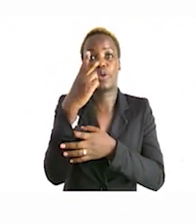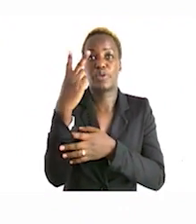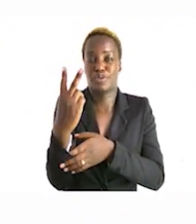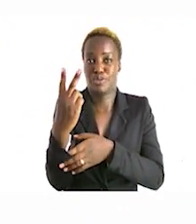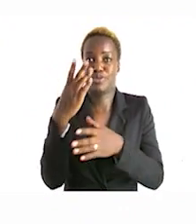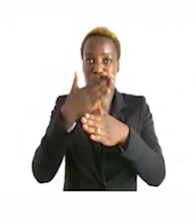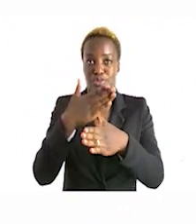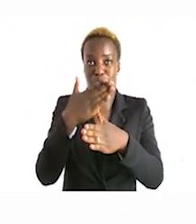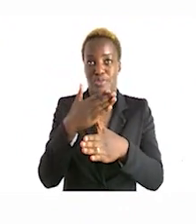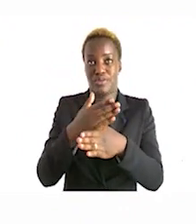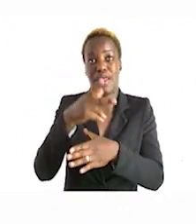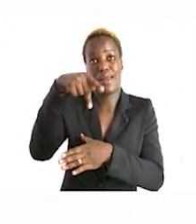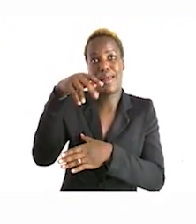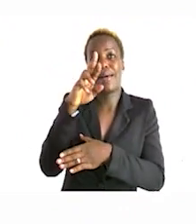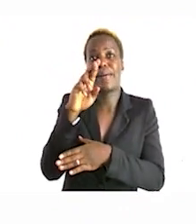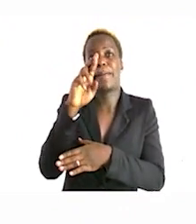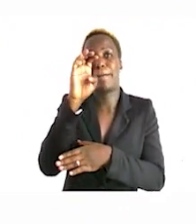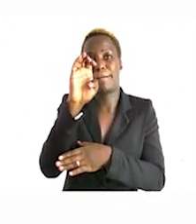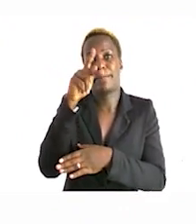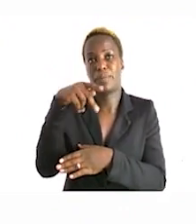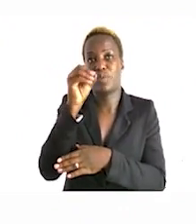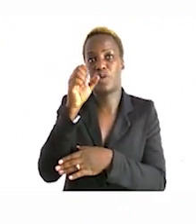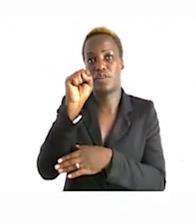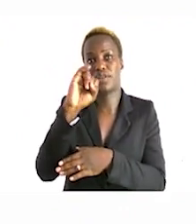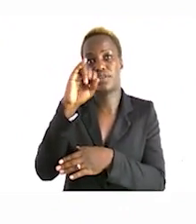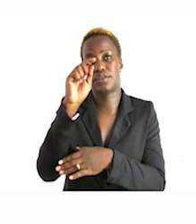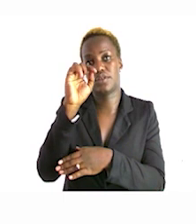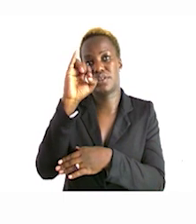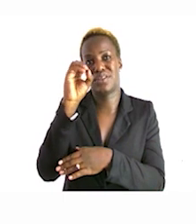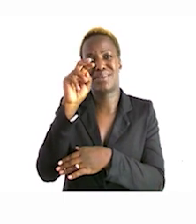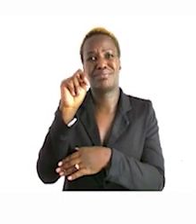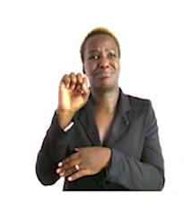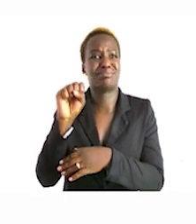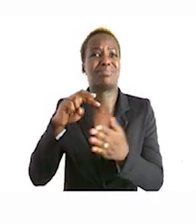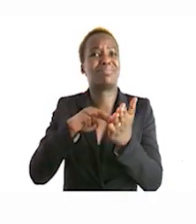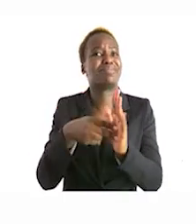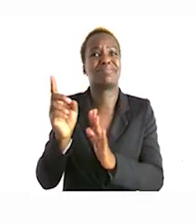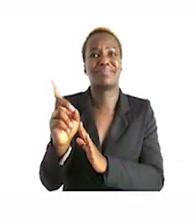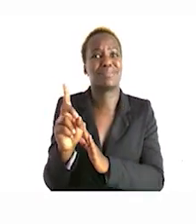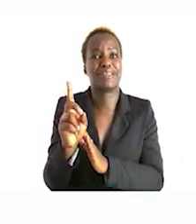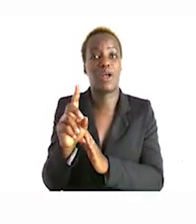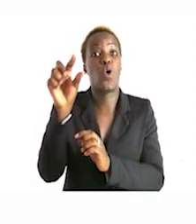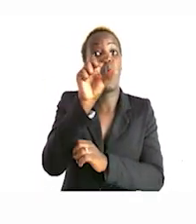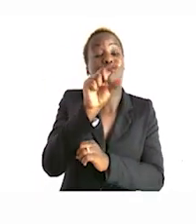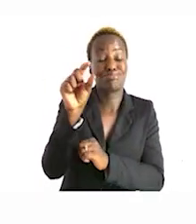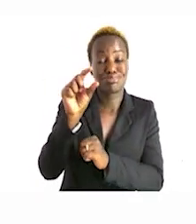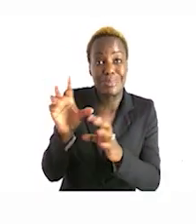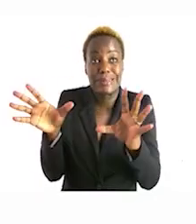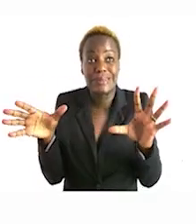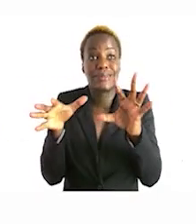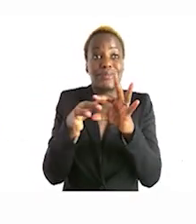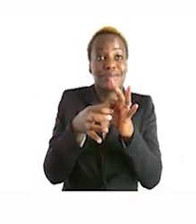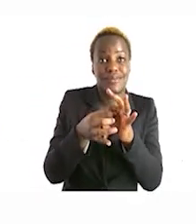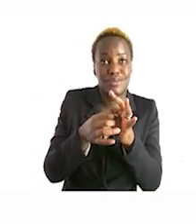level, prepositions. But what are prepositions? Prepositions are words that